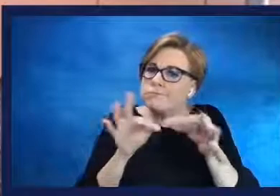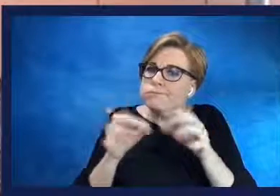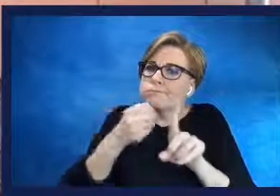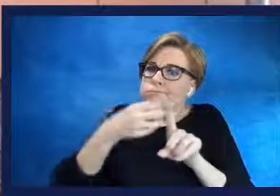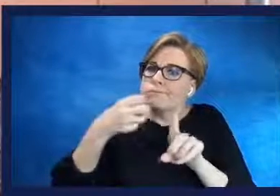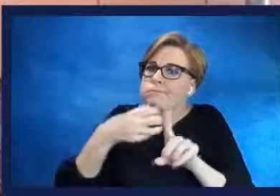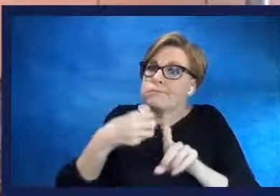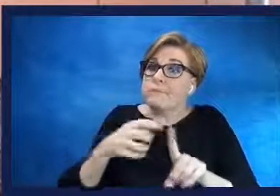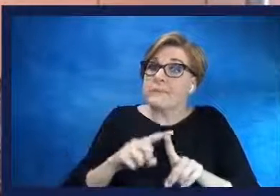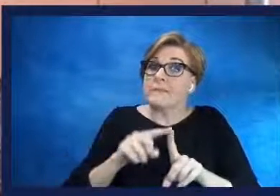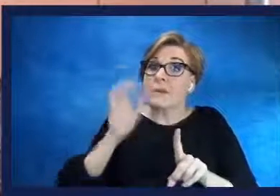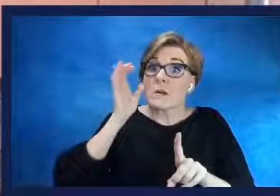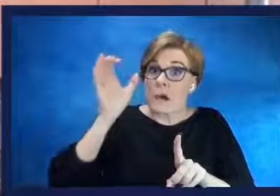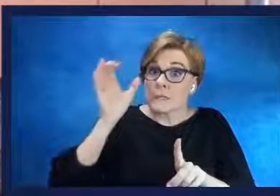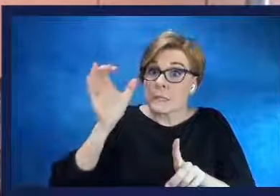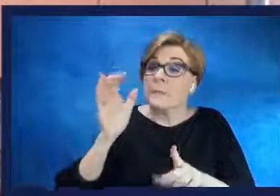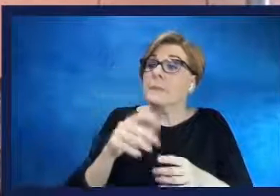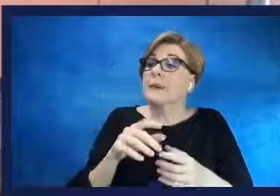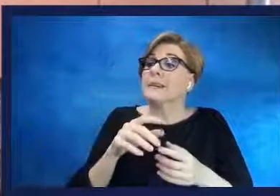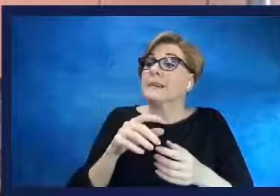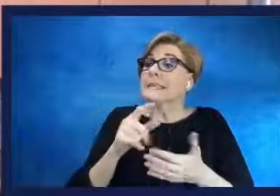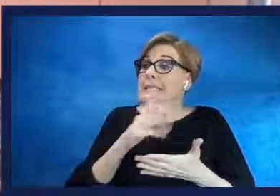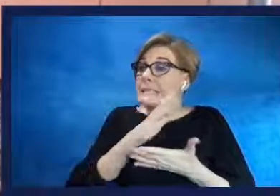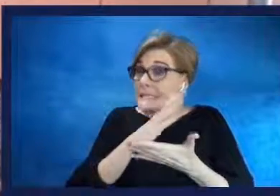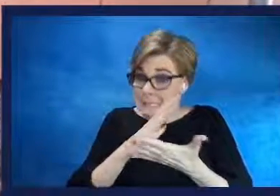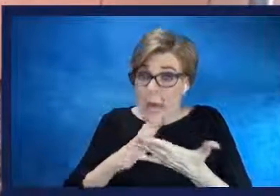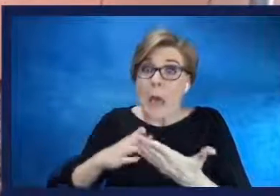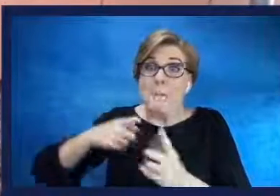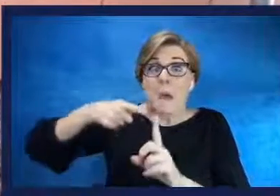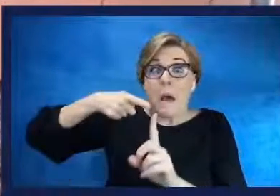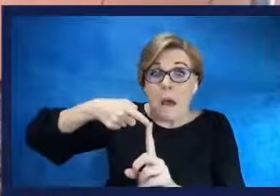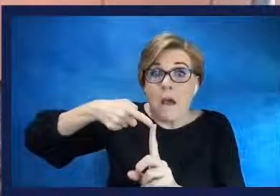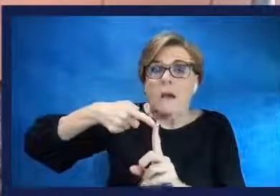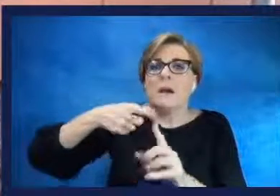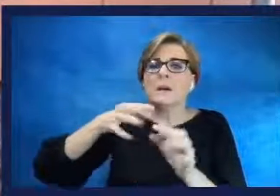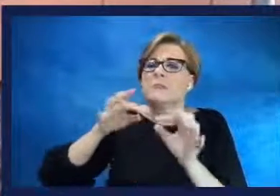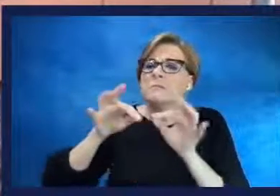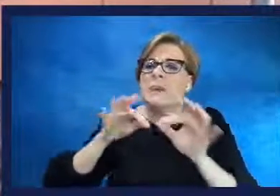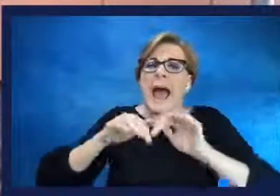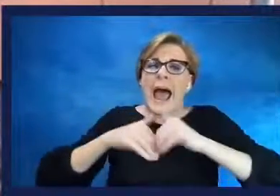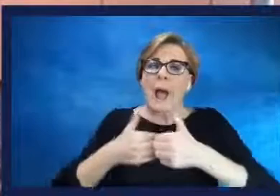that discuss how we serve voters with disabilities.